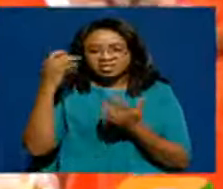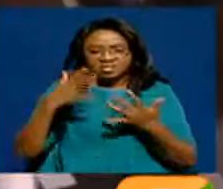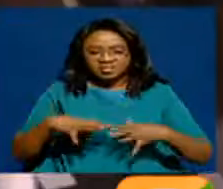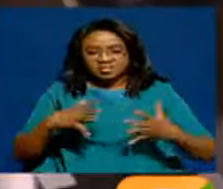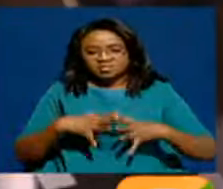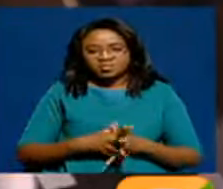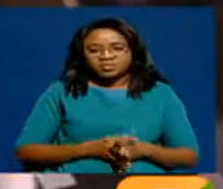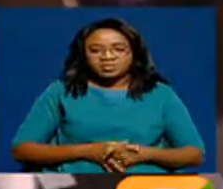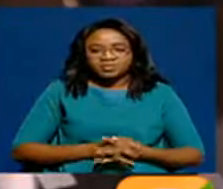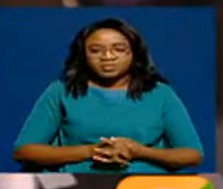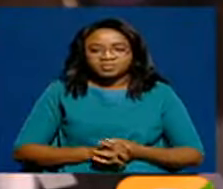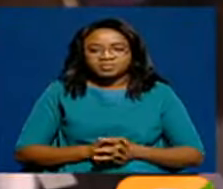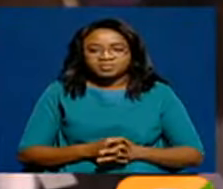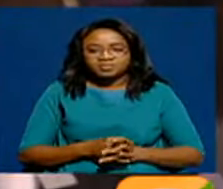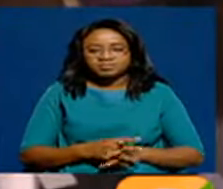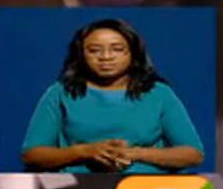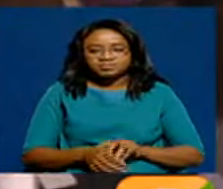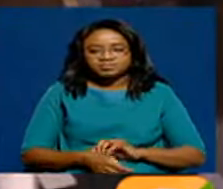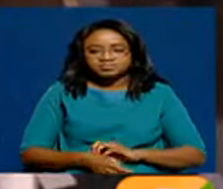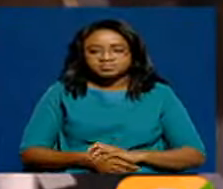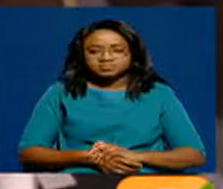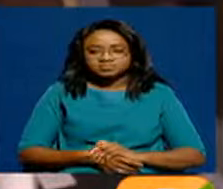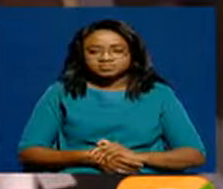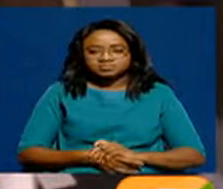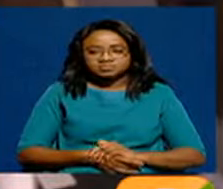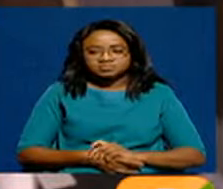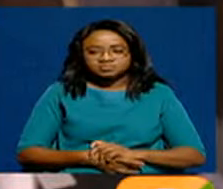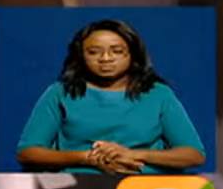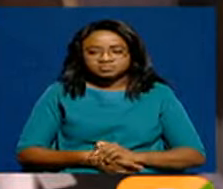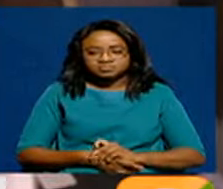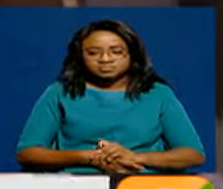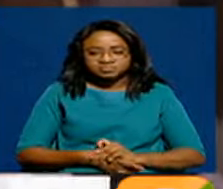populace. The parliament needs to look at those taxation